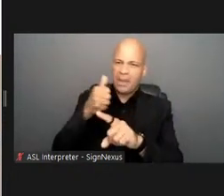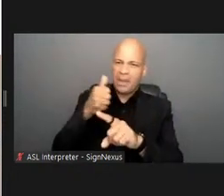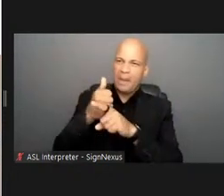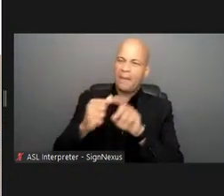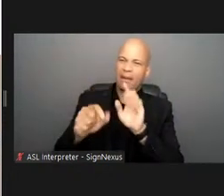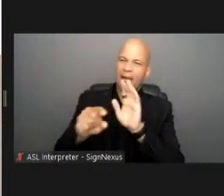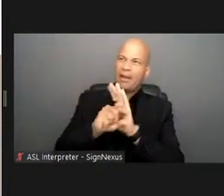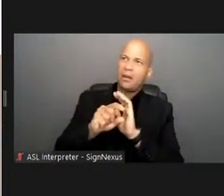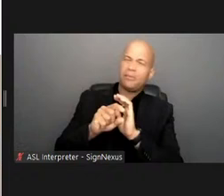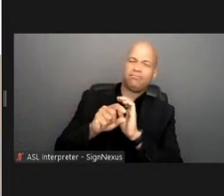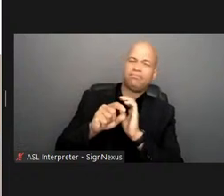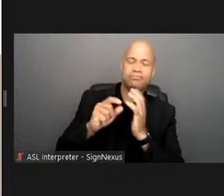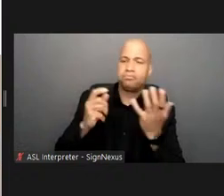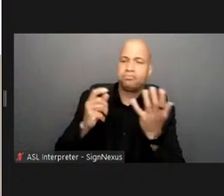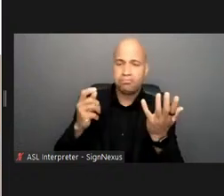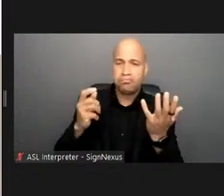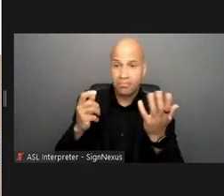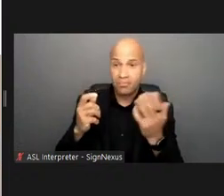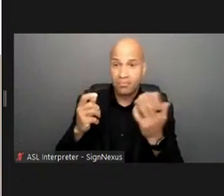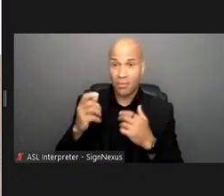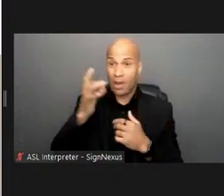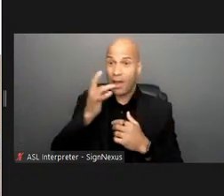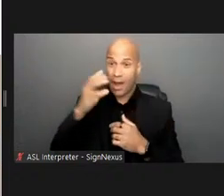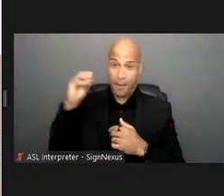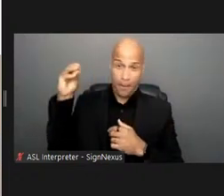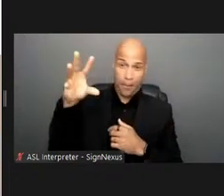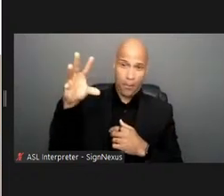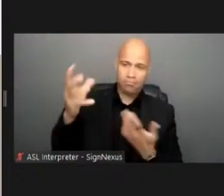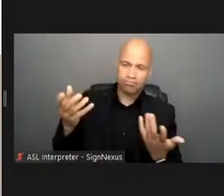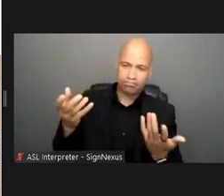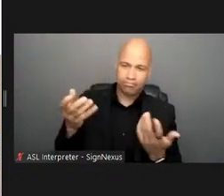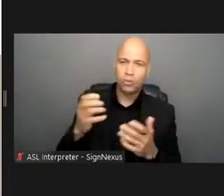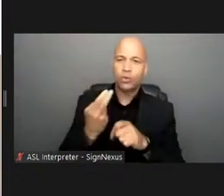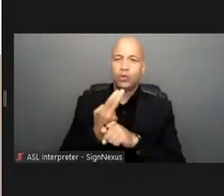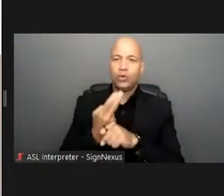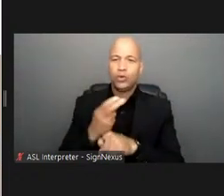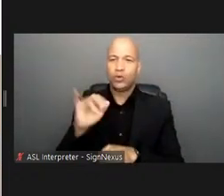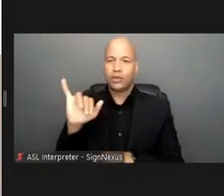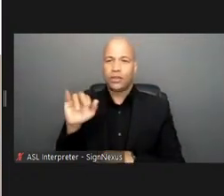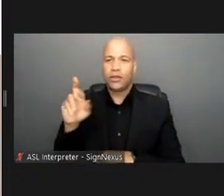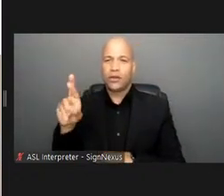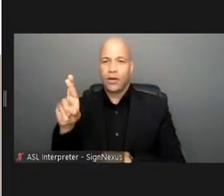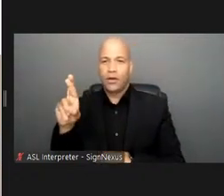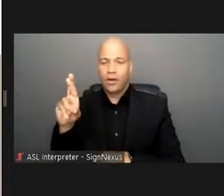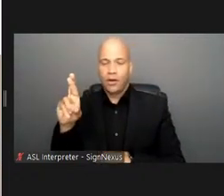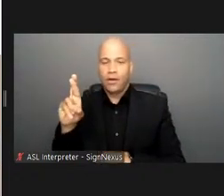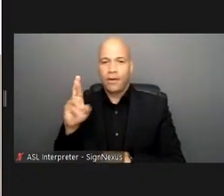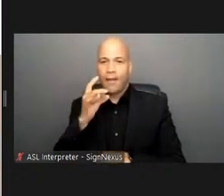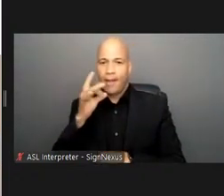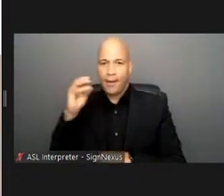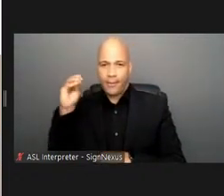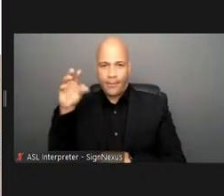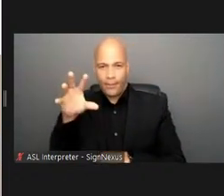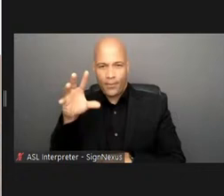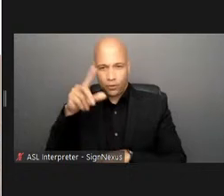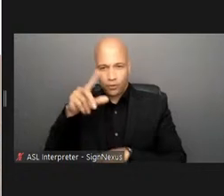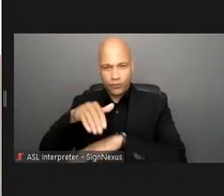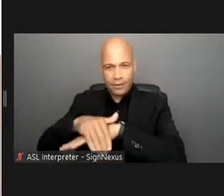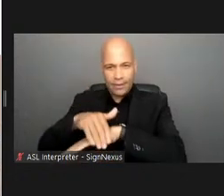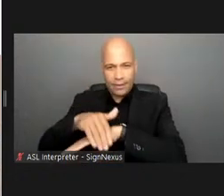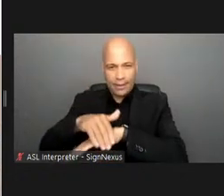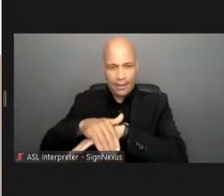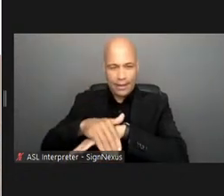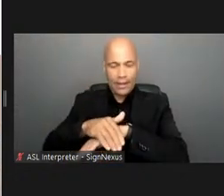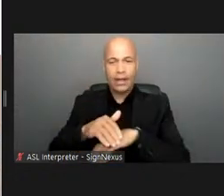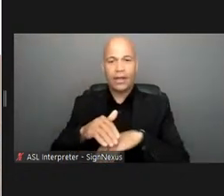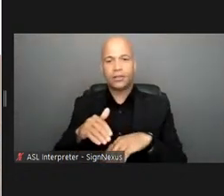infrared illumination at night so there would be no visible light needed the project would have a neutral effect on viewer groups and no adverse